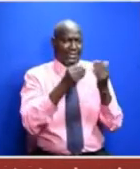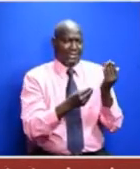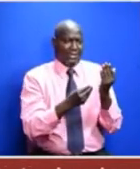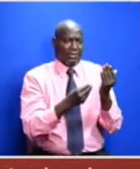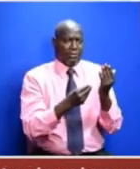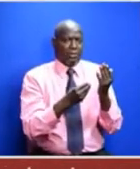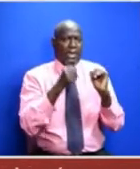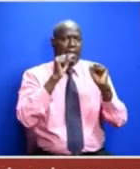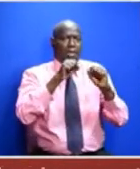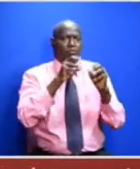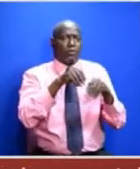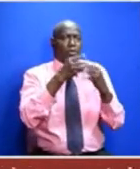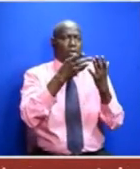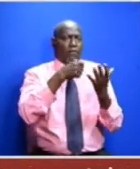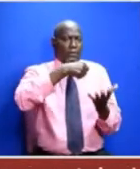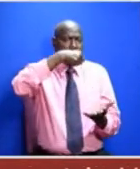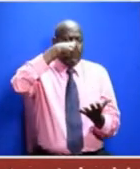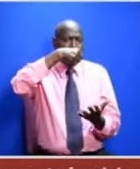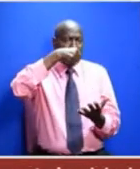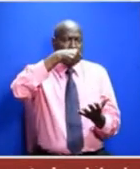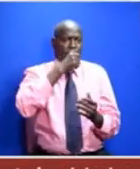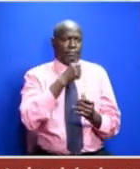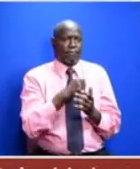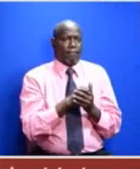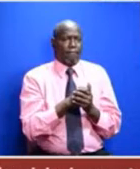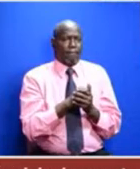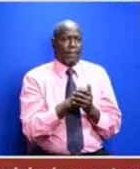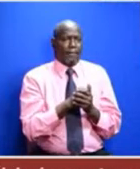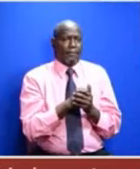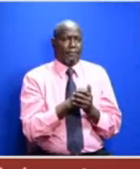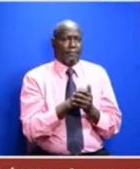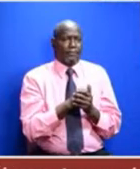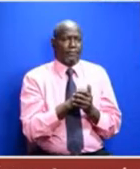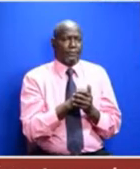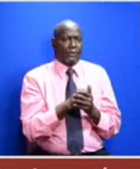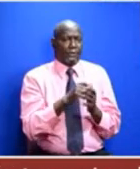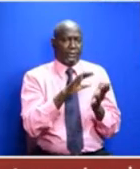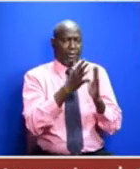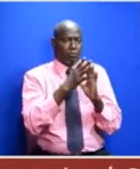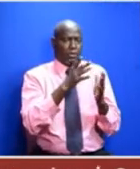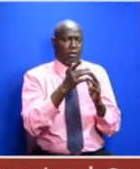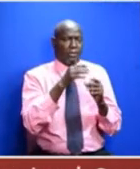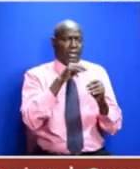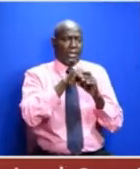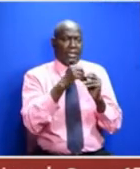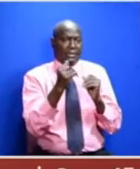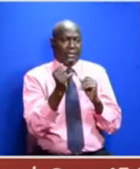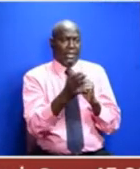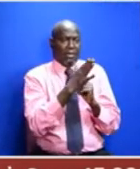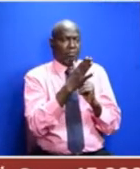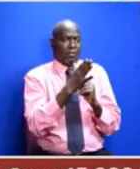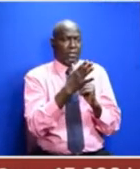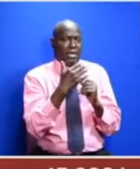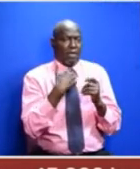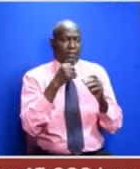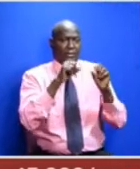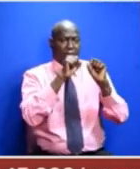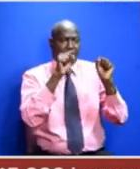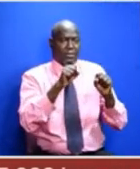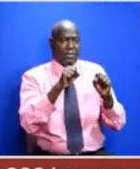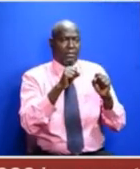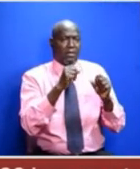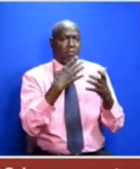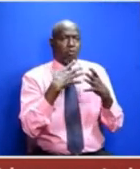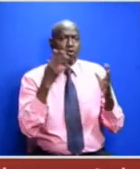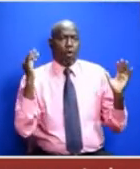ticket, then we are able to give them the buckets. Yeah, because sometimes in slums, when you do have a systematic way, there are people who